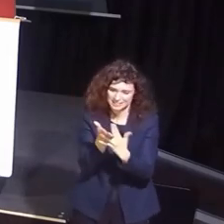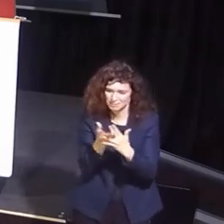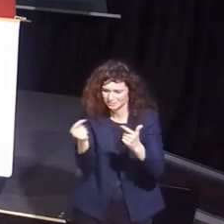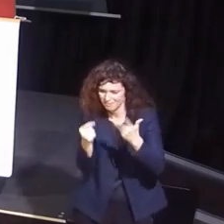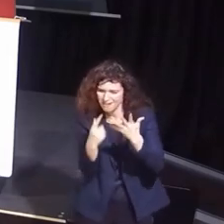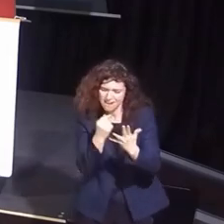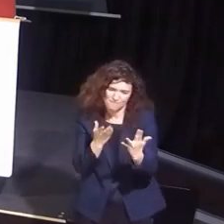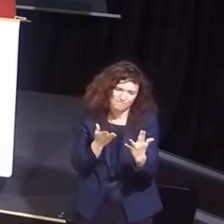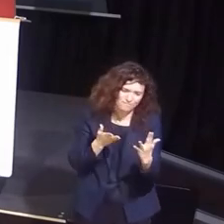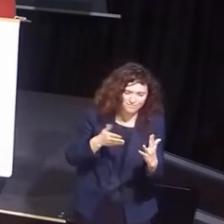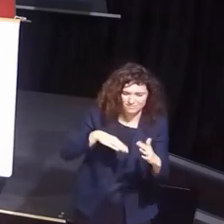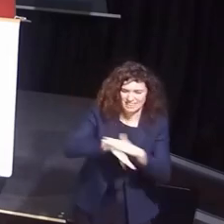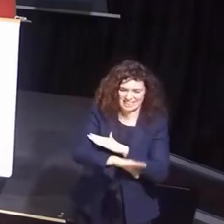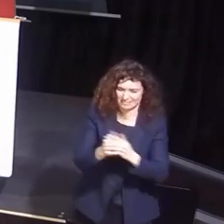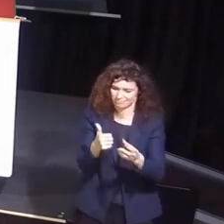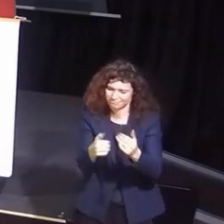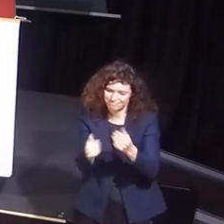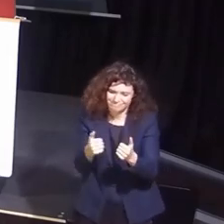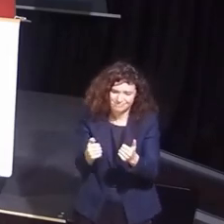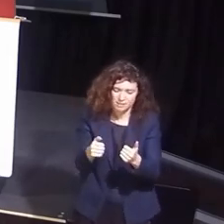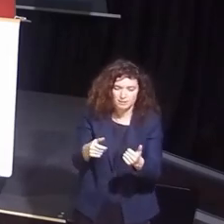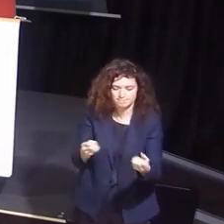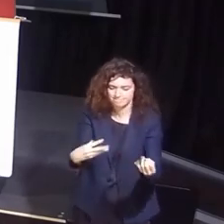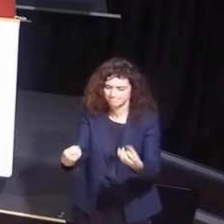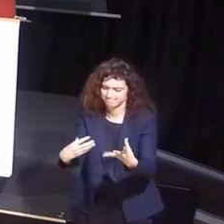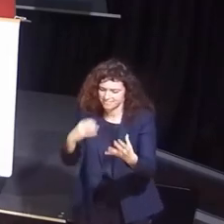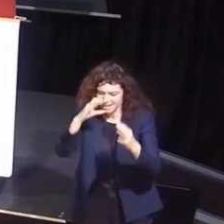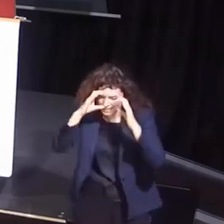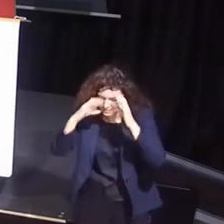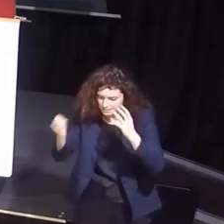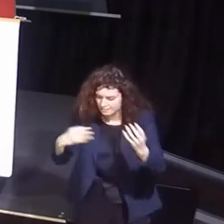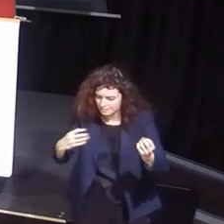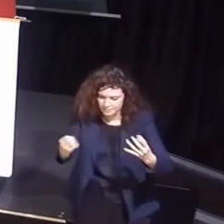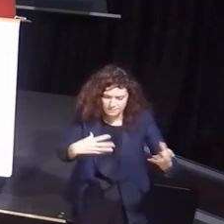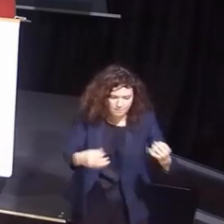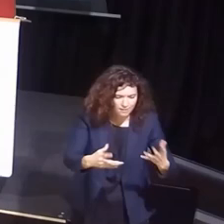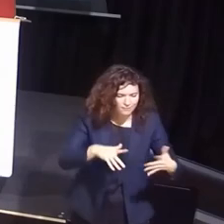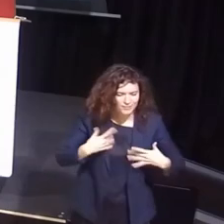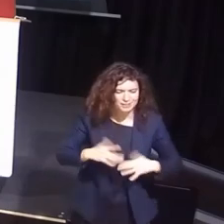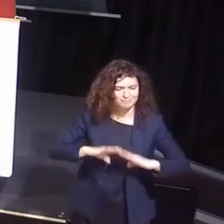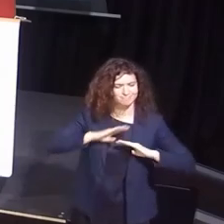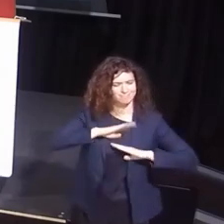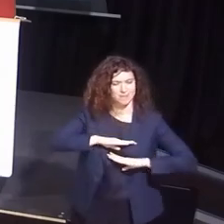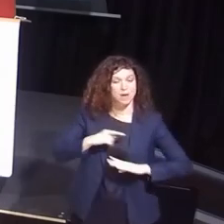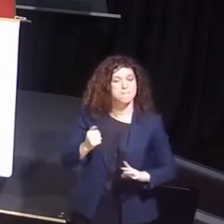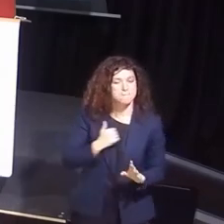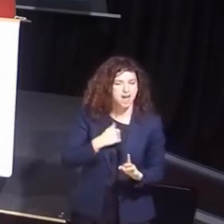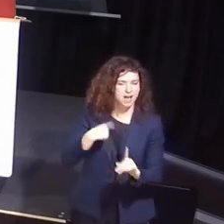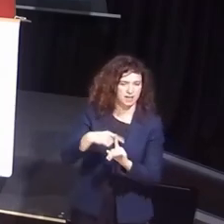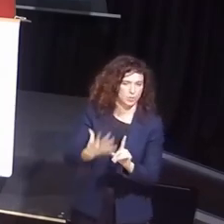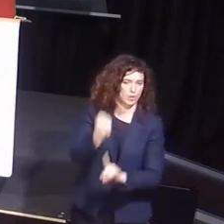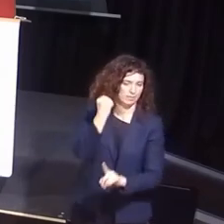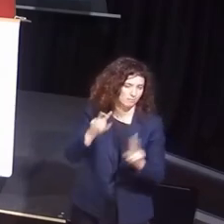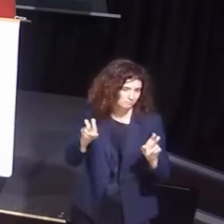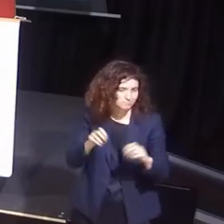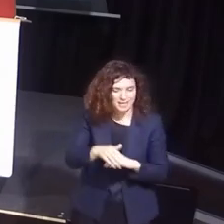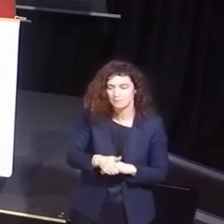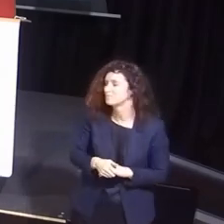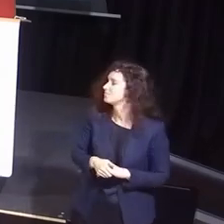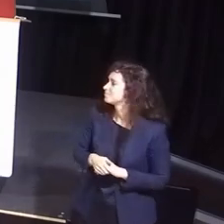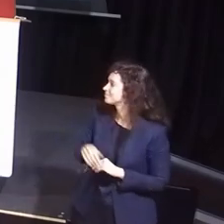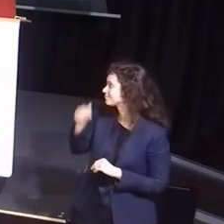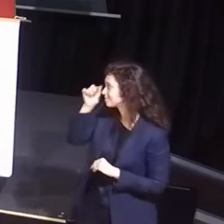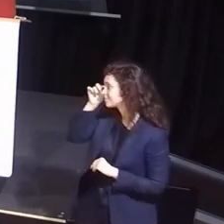less impact on them. Mm-hmm. So yeah, that wasn't my answer, but that is my answer. And also Falcon Age is great, so everyone should play that.